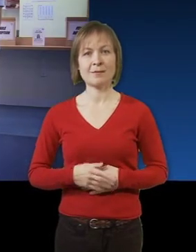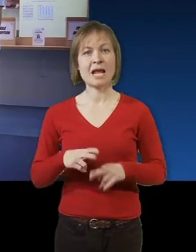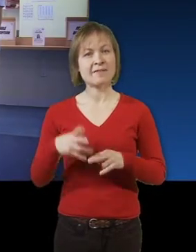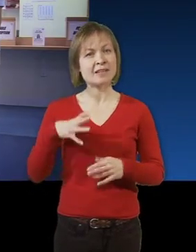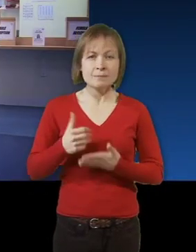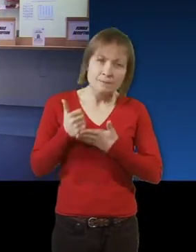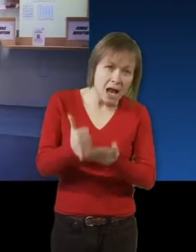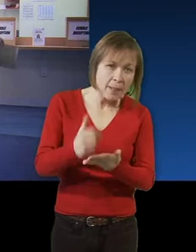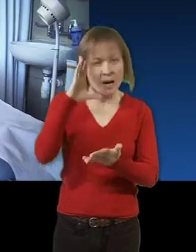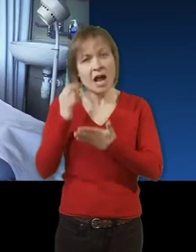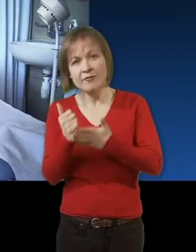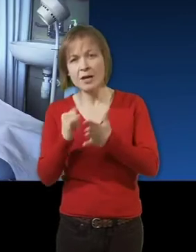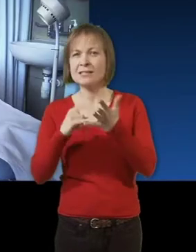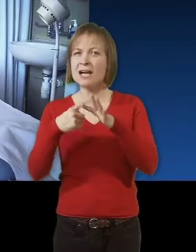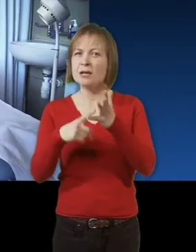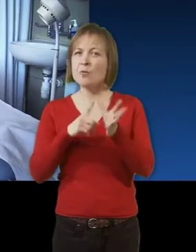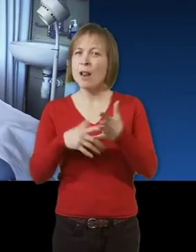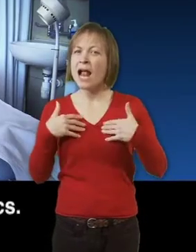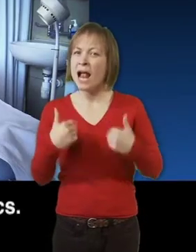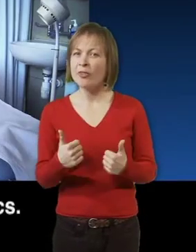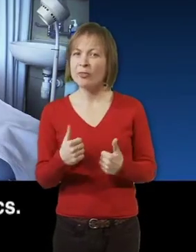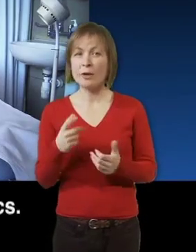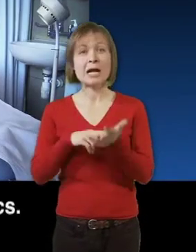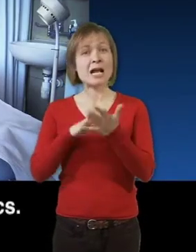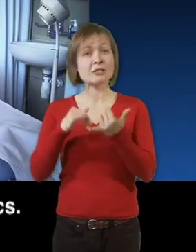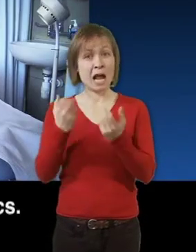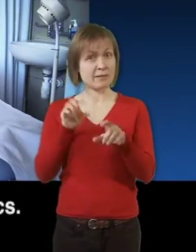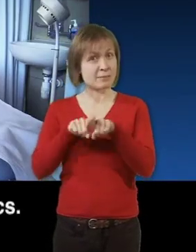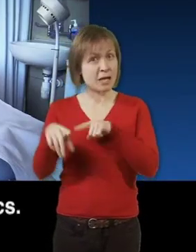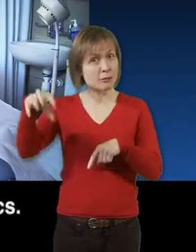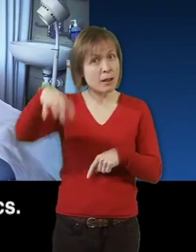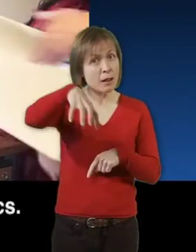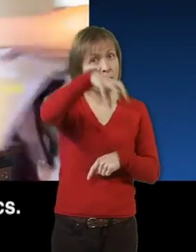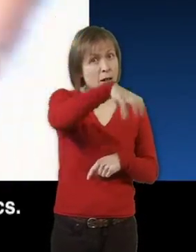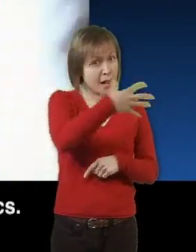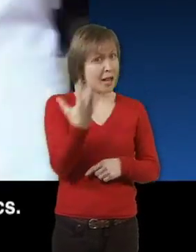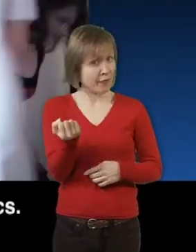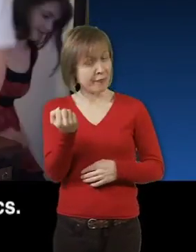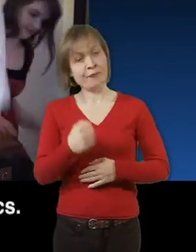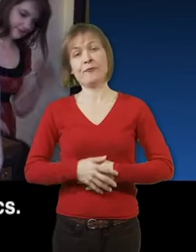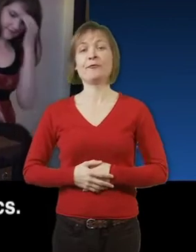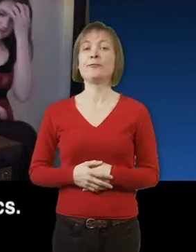If you need help or advice about sexual health, the NHS provides special clinics.